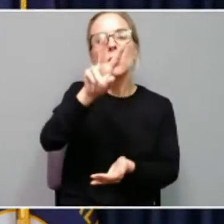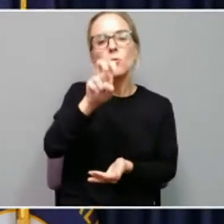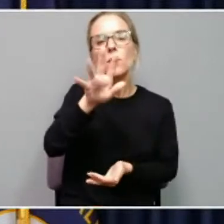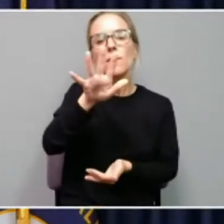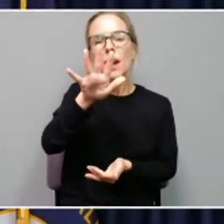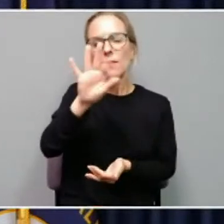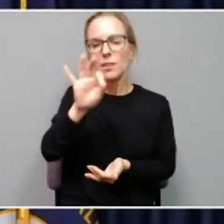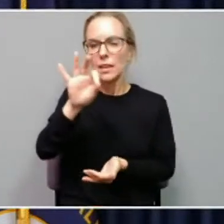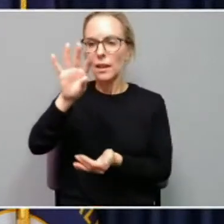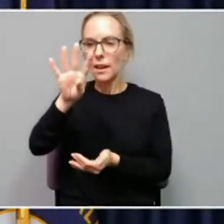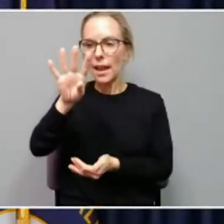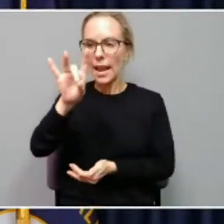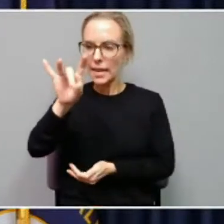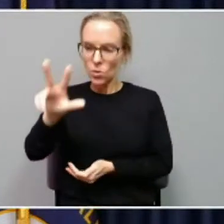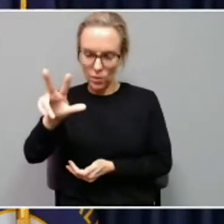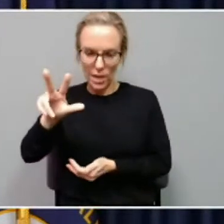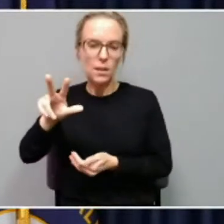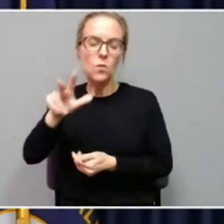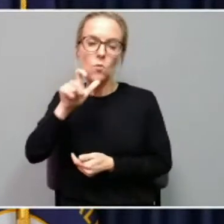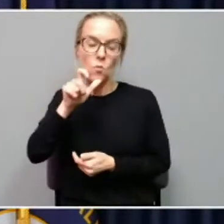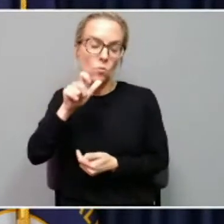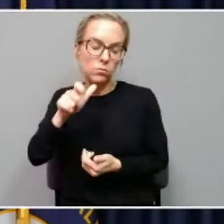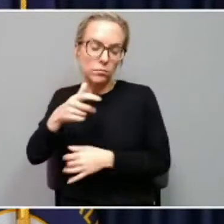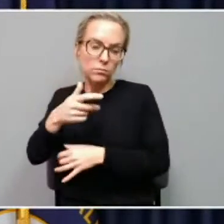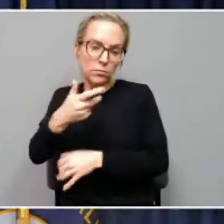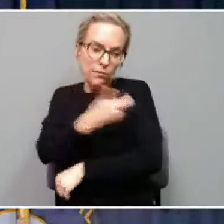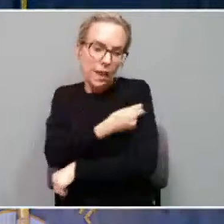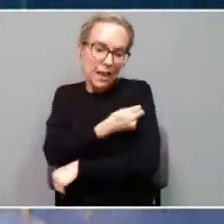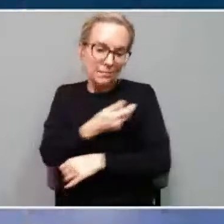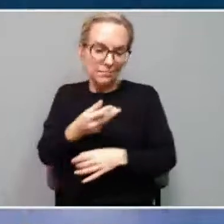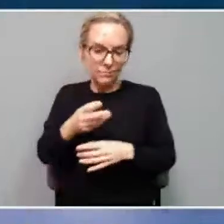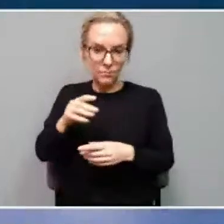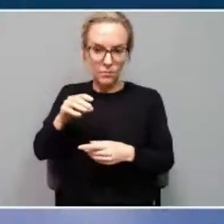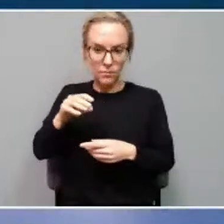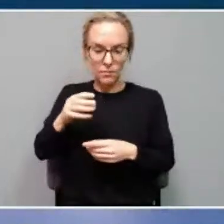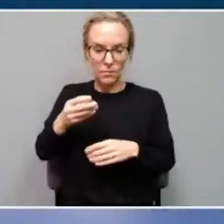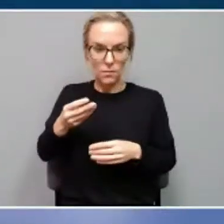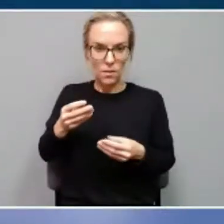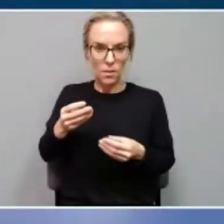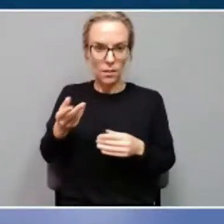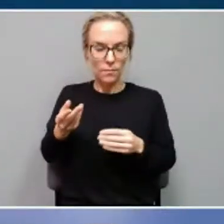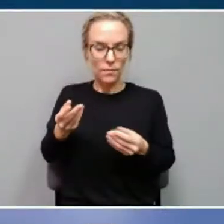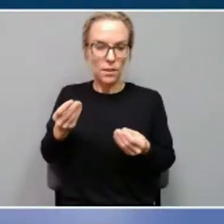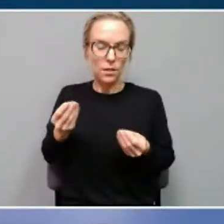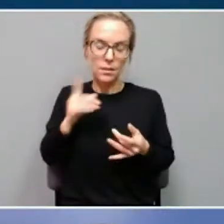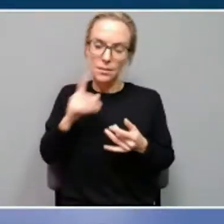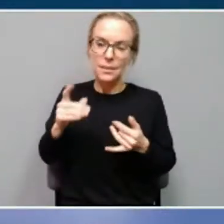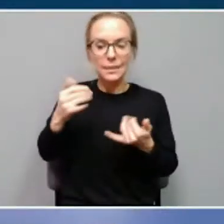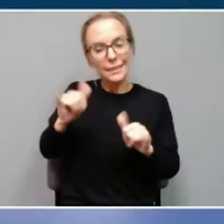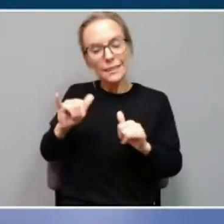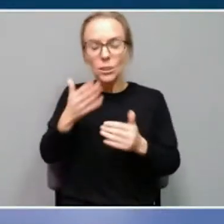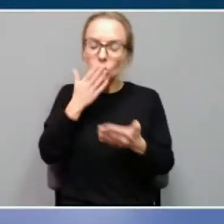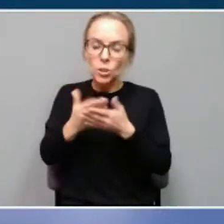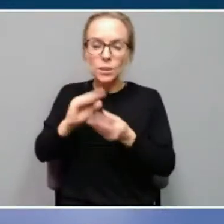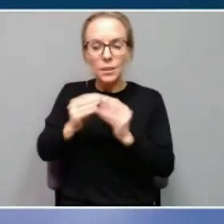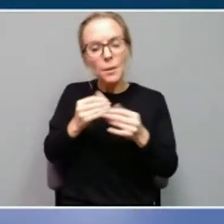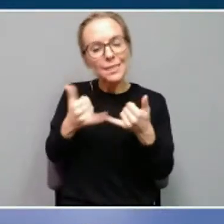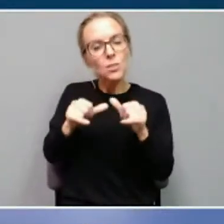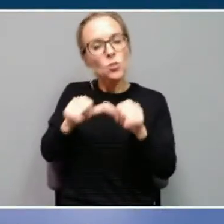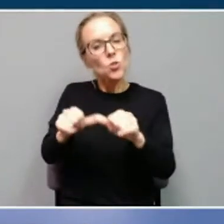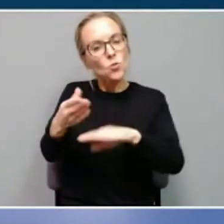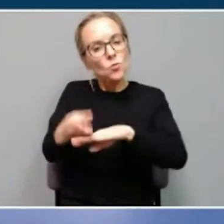2,524,083. It's a good number. It's less than those 3 days last week. Let's continue to do better. So we look at this